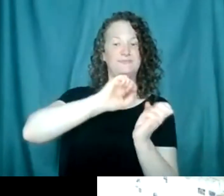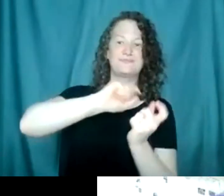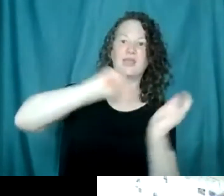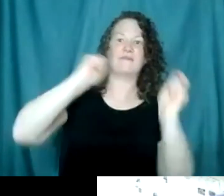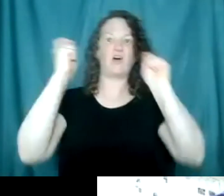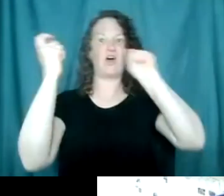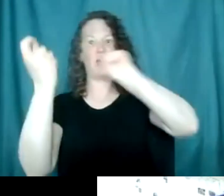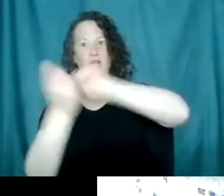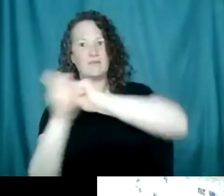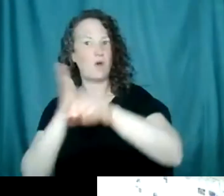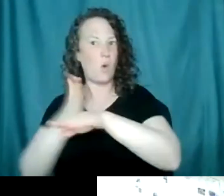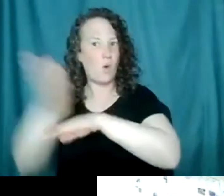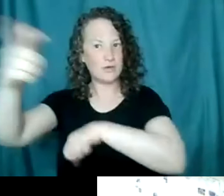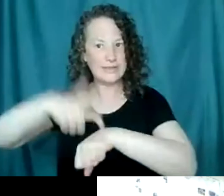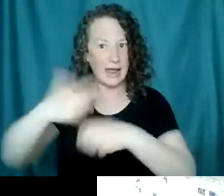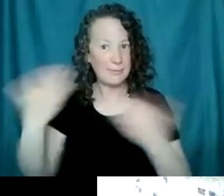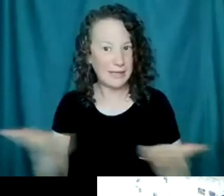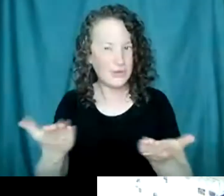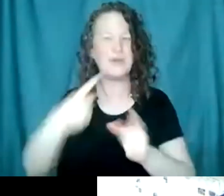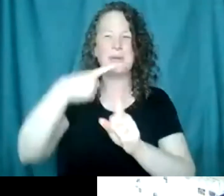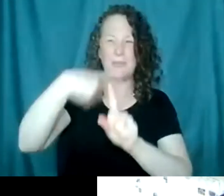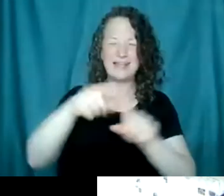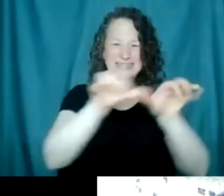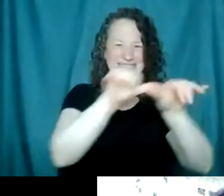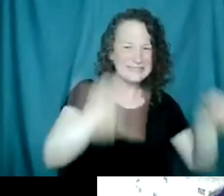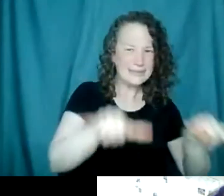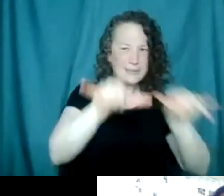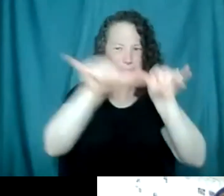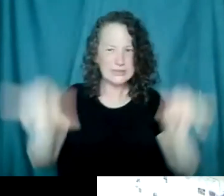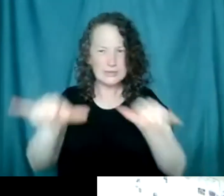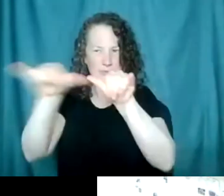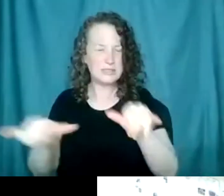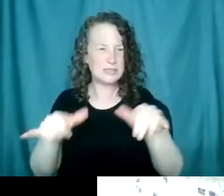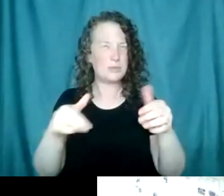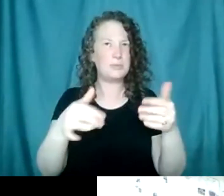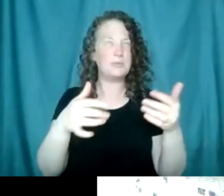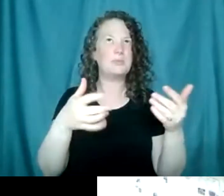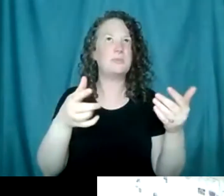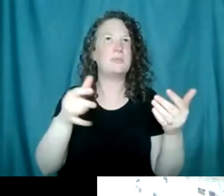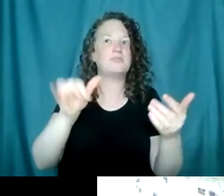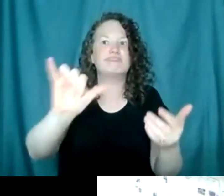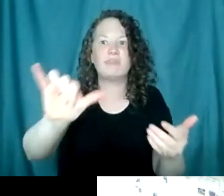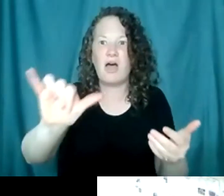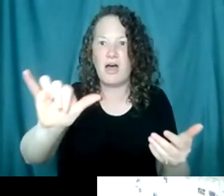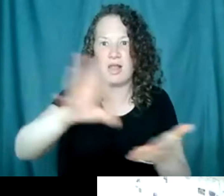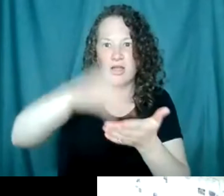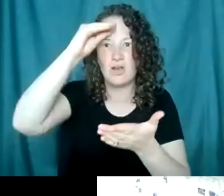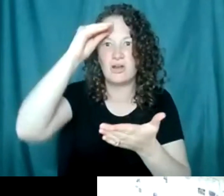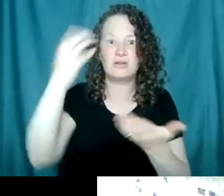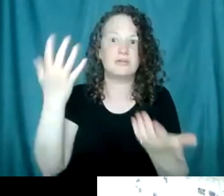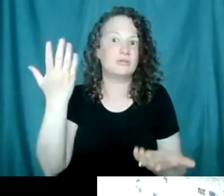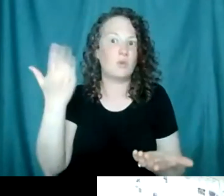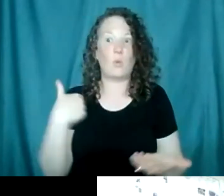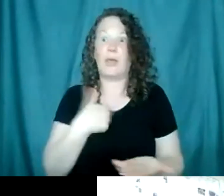these systems are also independent from things we assumed, like assuming that gravity is driving